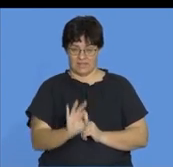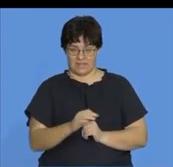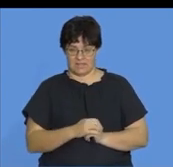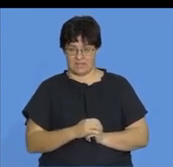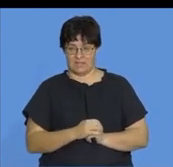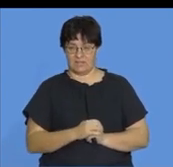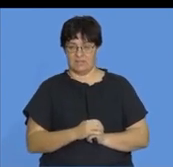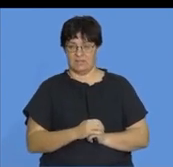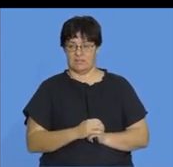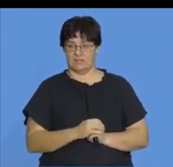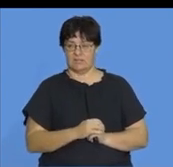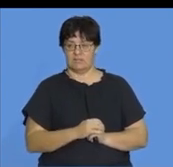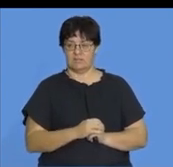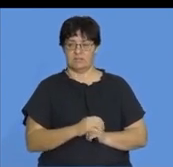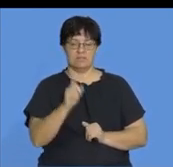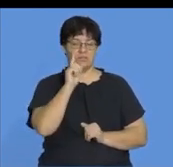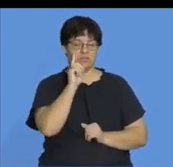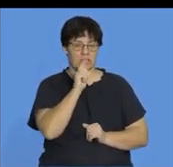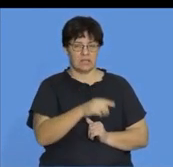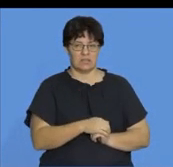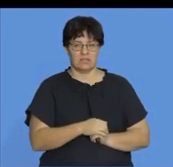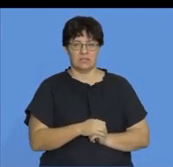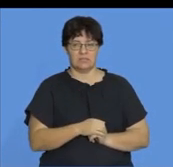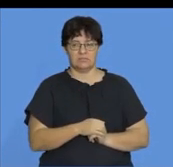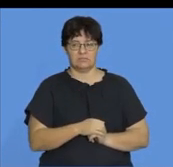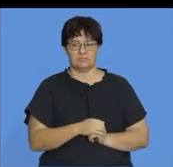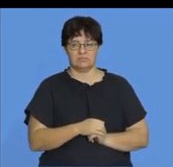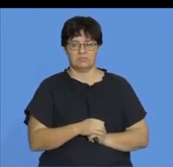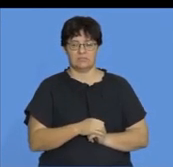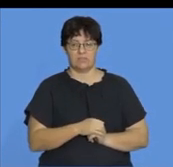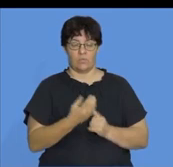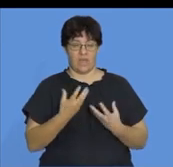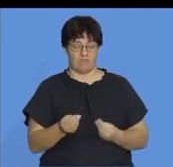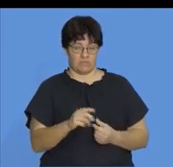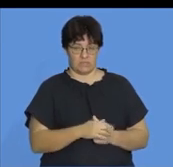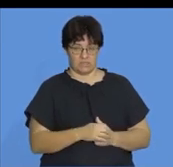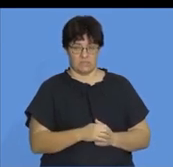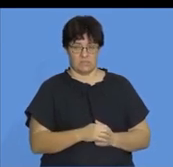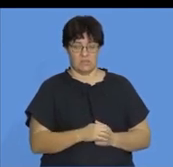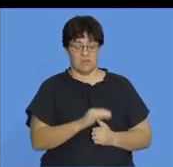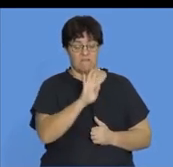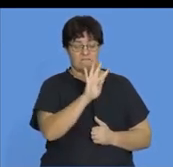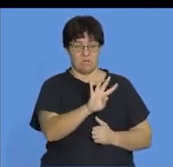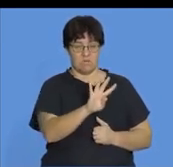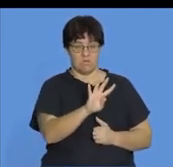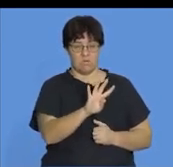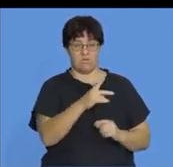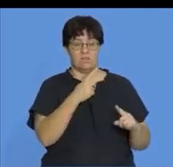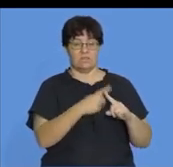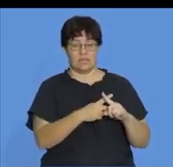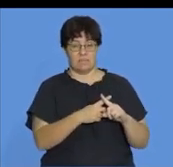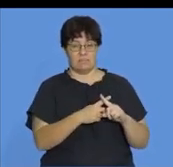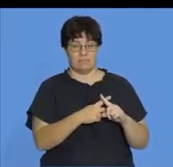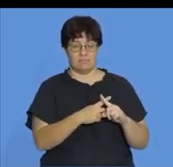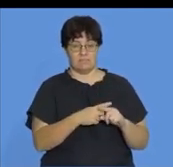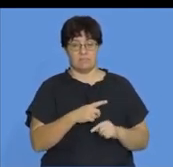3, okay? So if we can check that on our calculator, what do we have? We have got 4